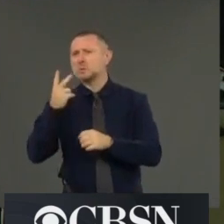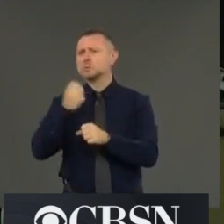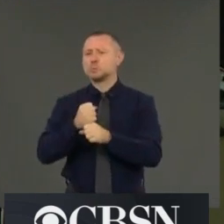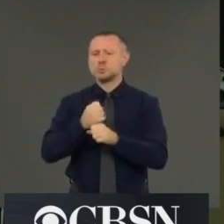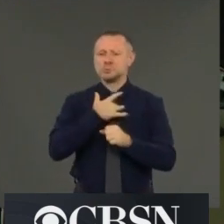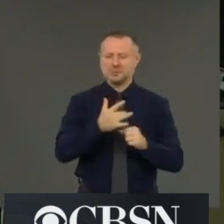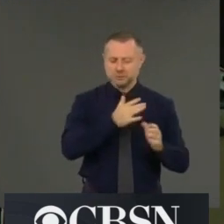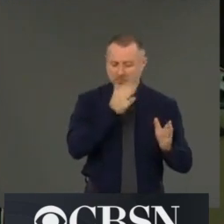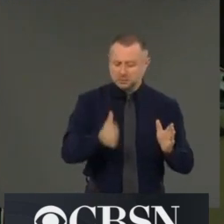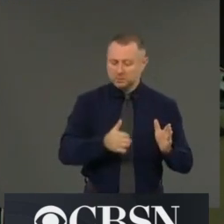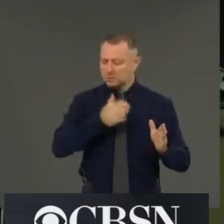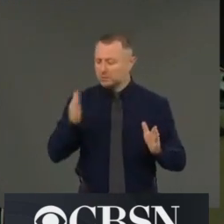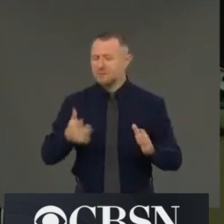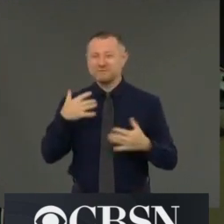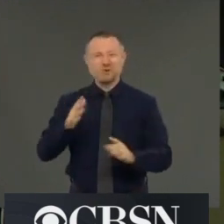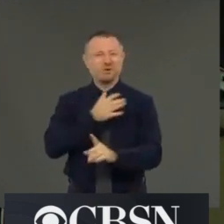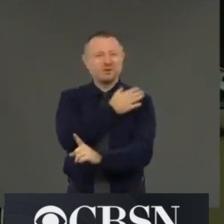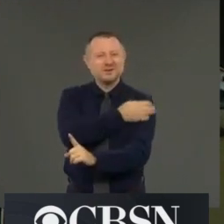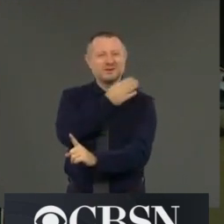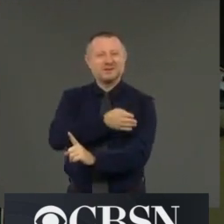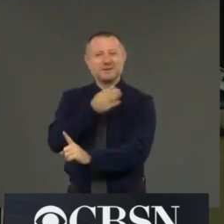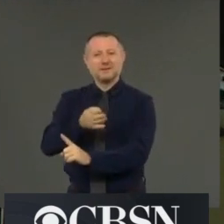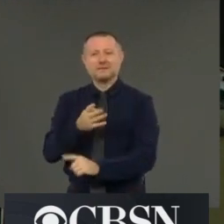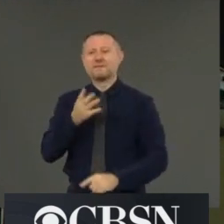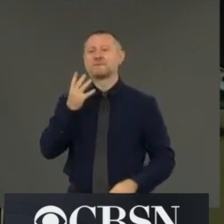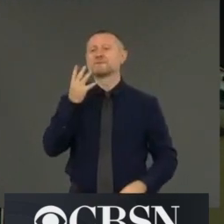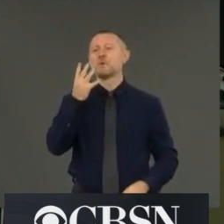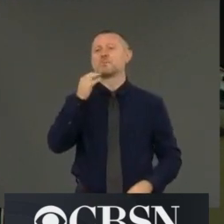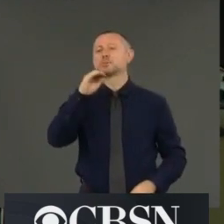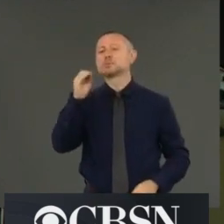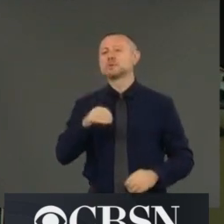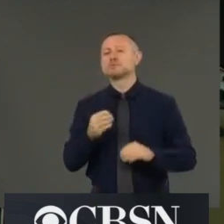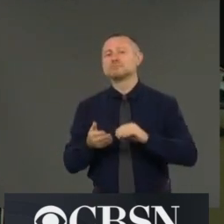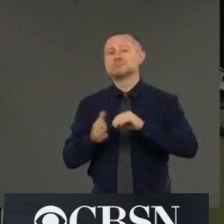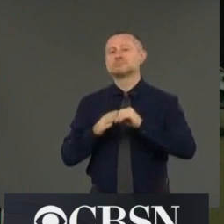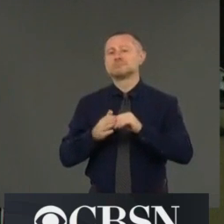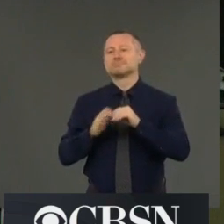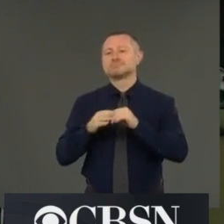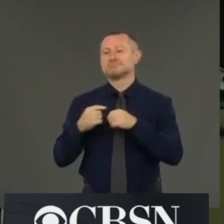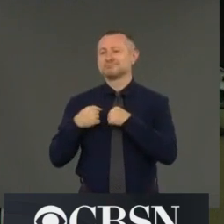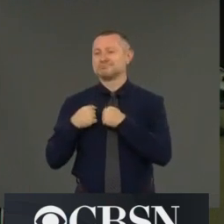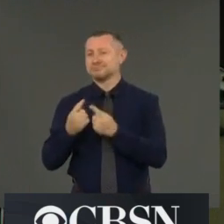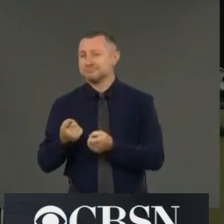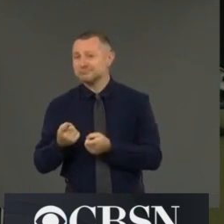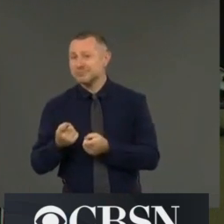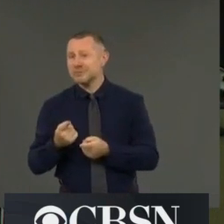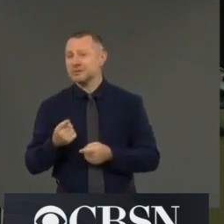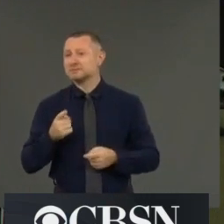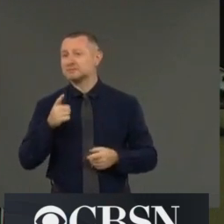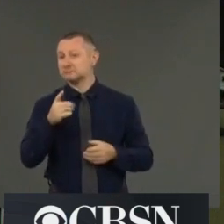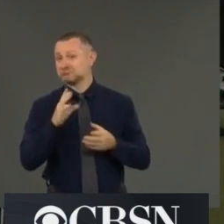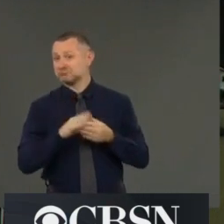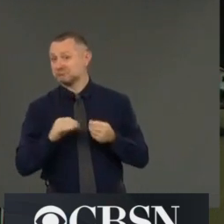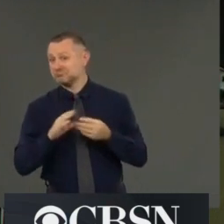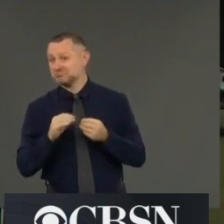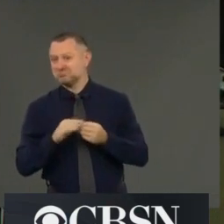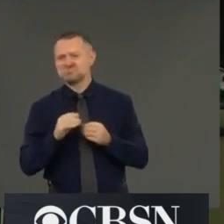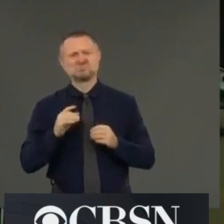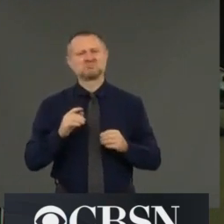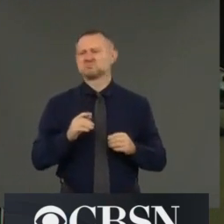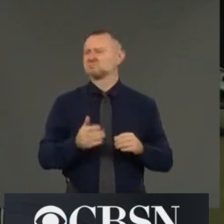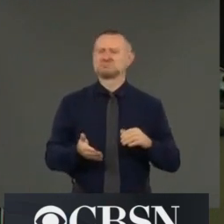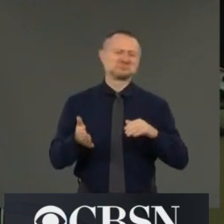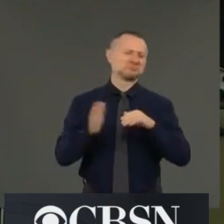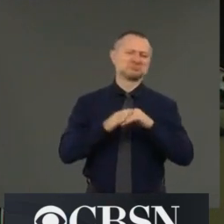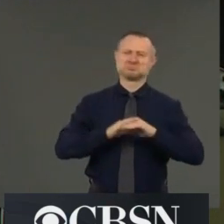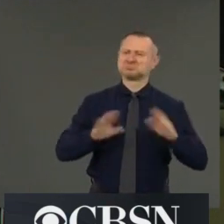by 4%. The chairman of the MTA first said there will be no pandemic-related fare increases. Now they're saying they are considering them.